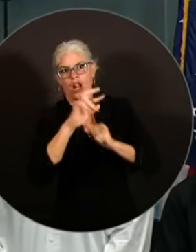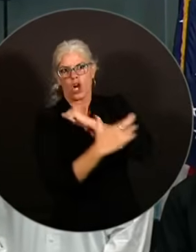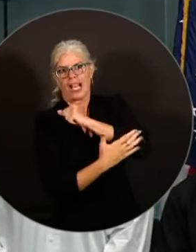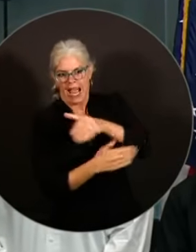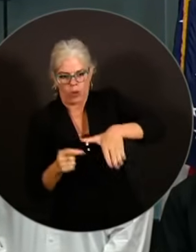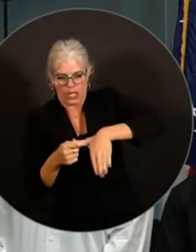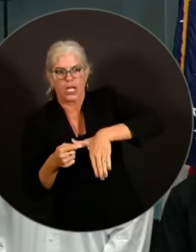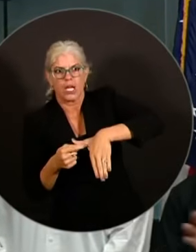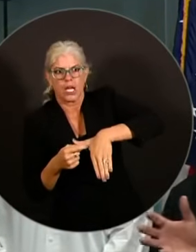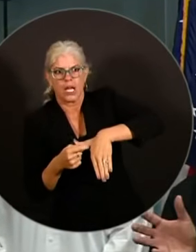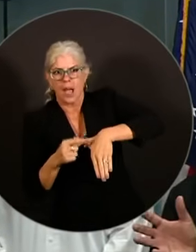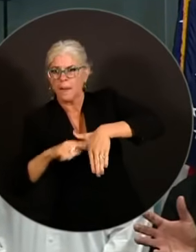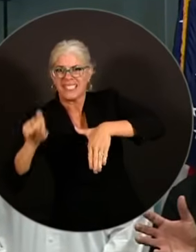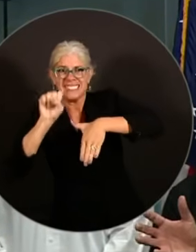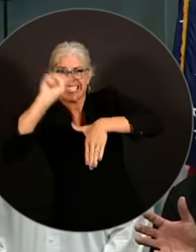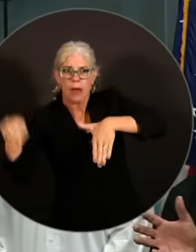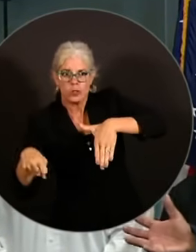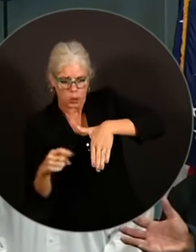fact that the storm weakened,